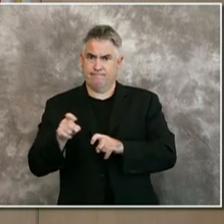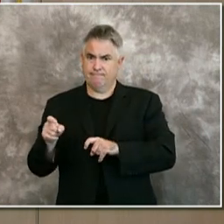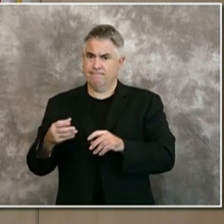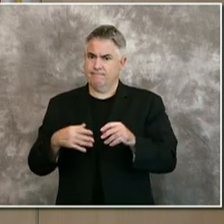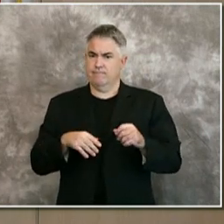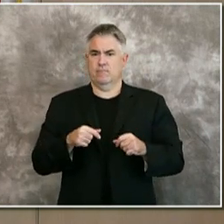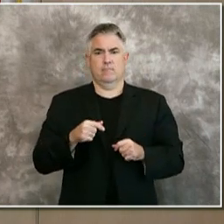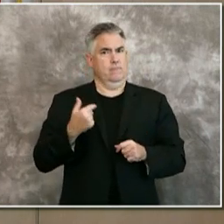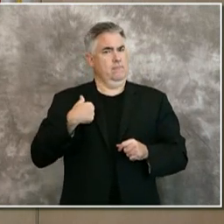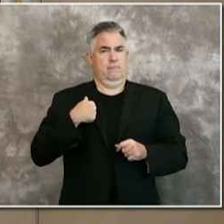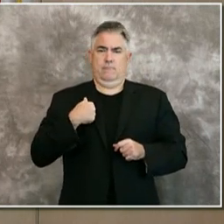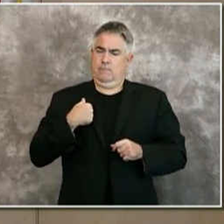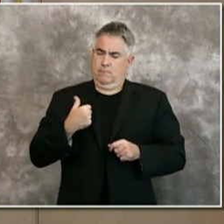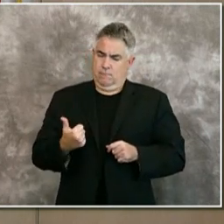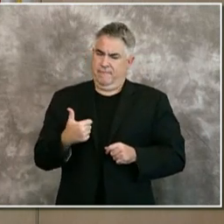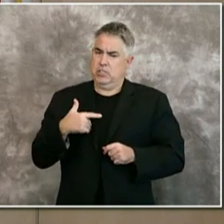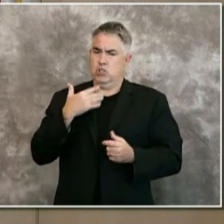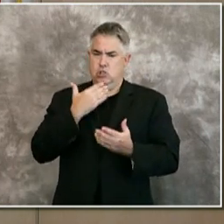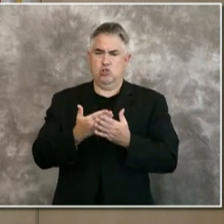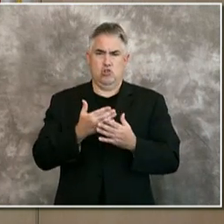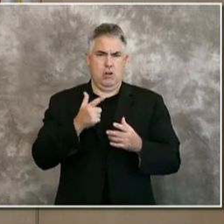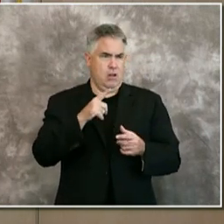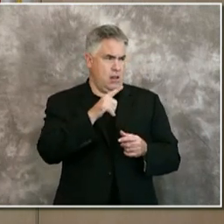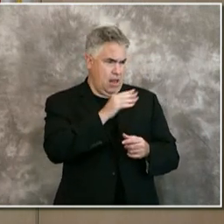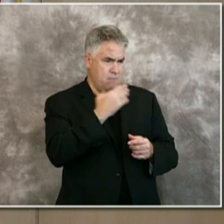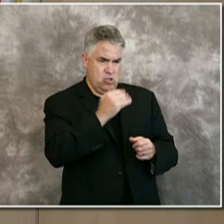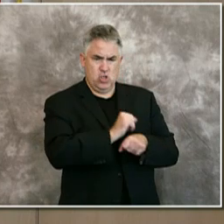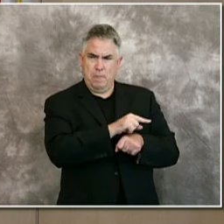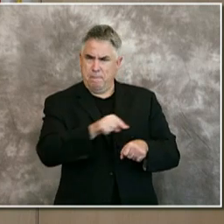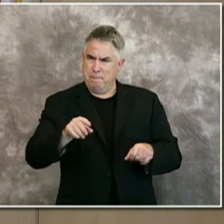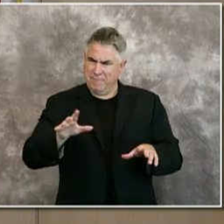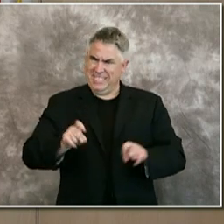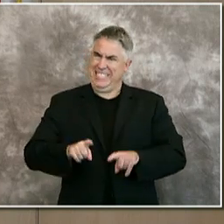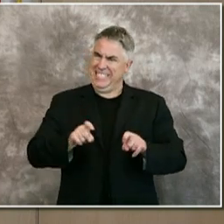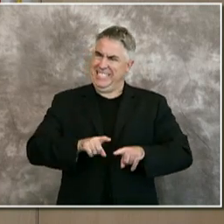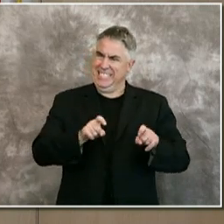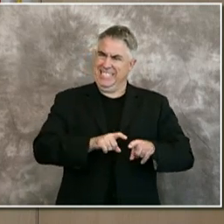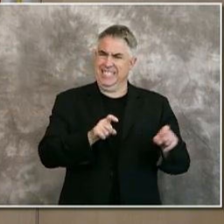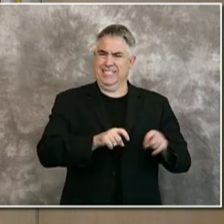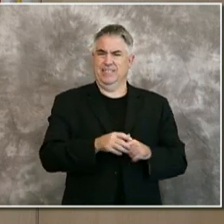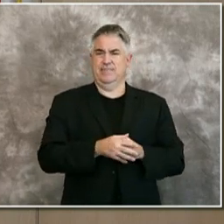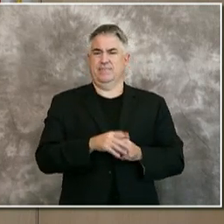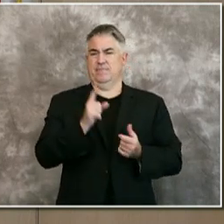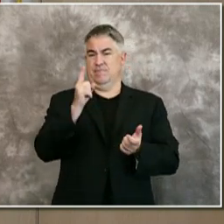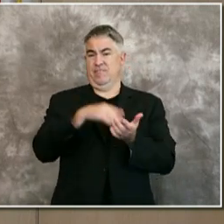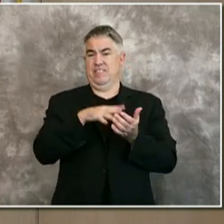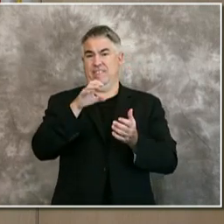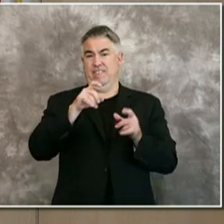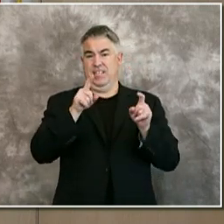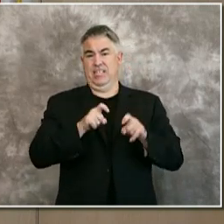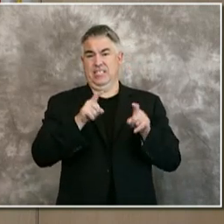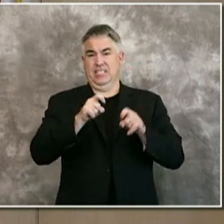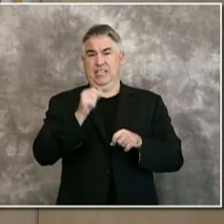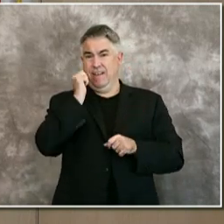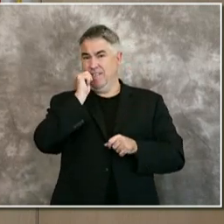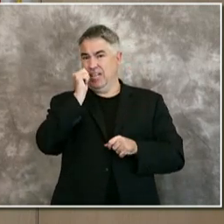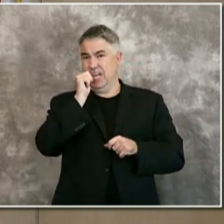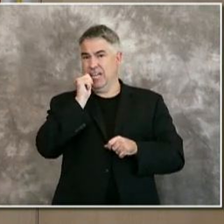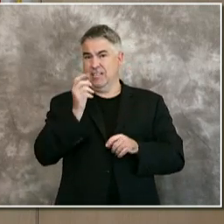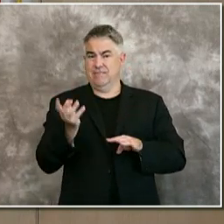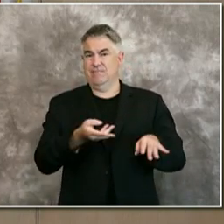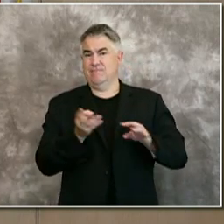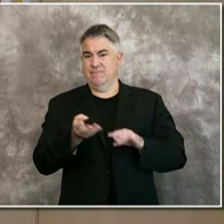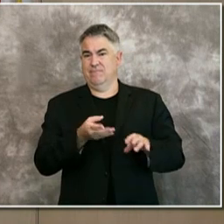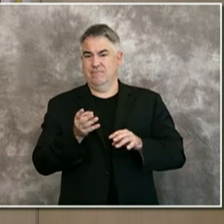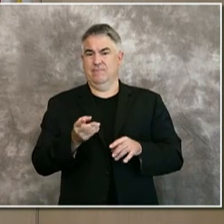lab. We're averaging about 1,500 tests a day, trying to get those around in 3 days or less.